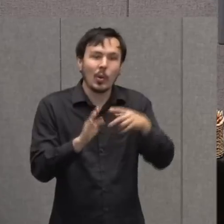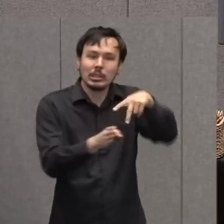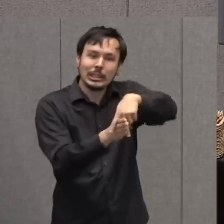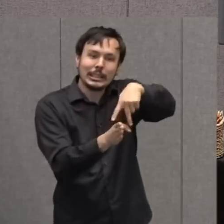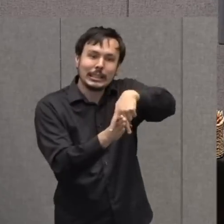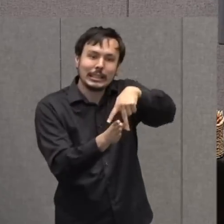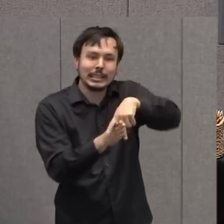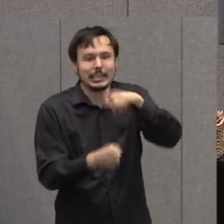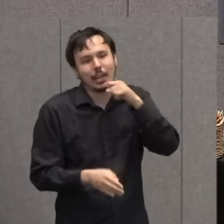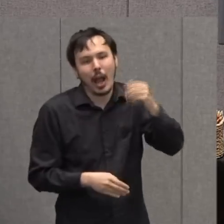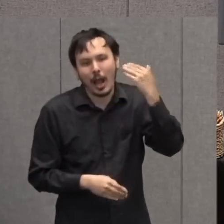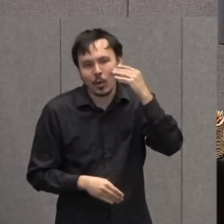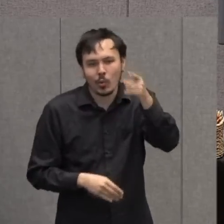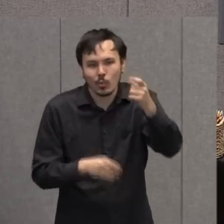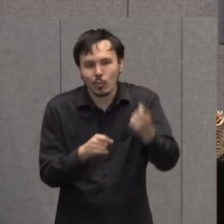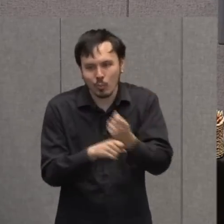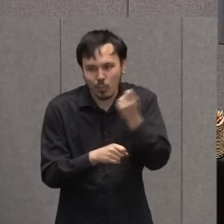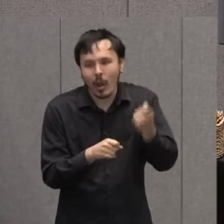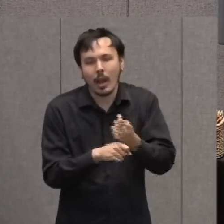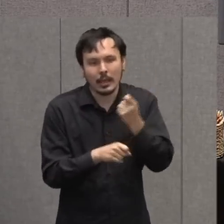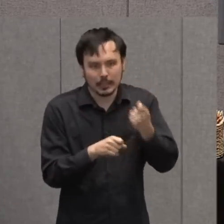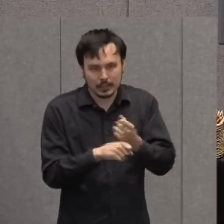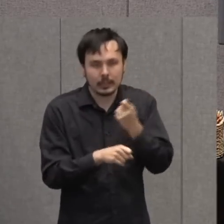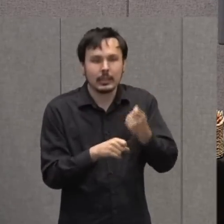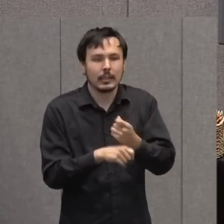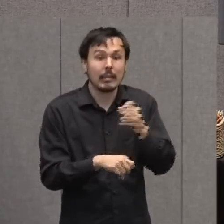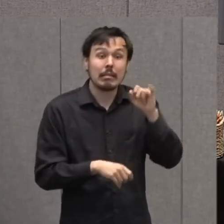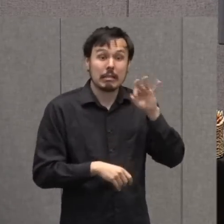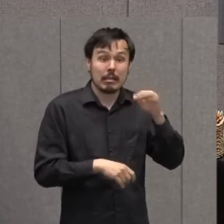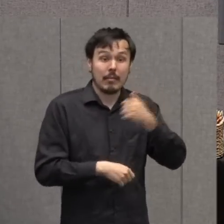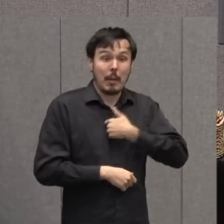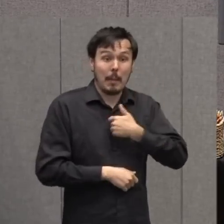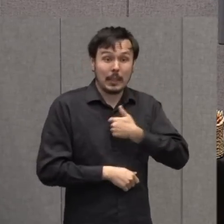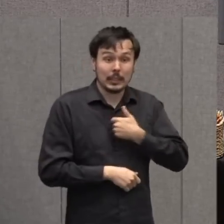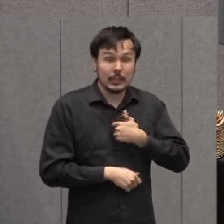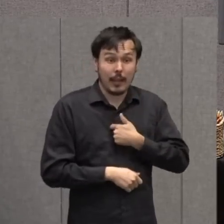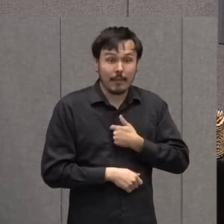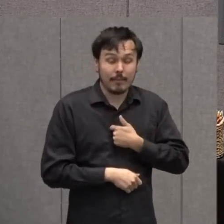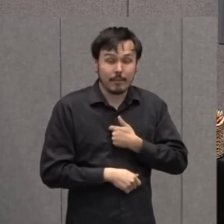I know you won, but I want to see if I had this,